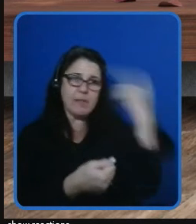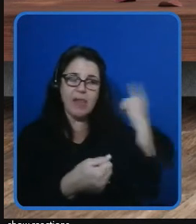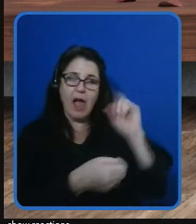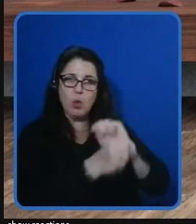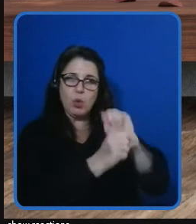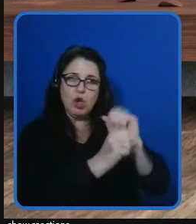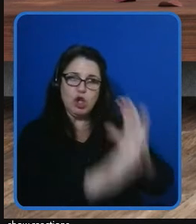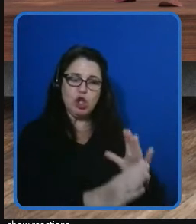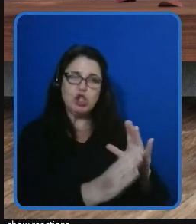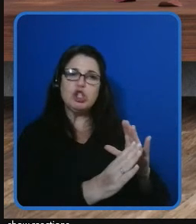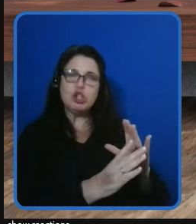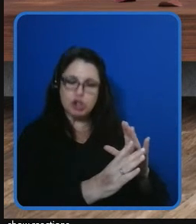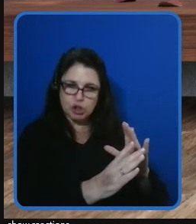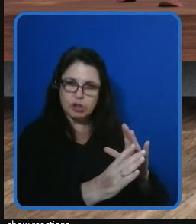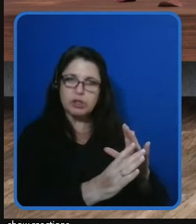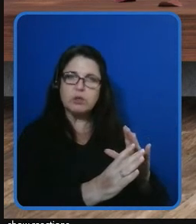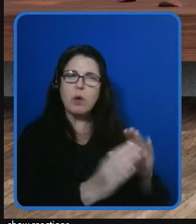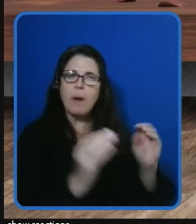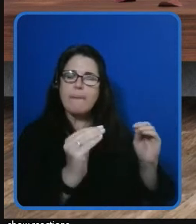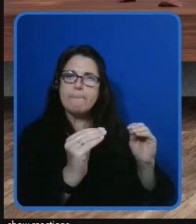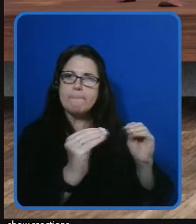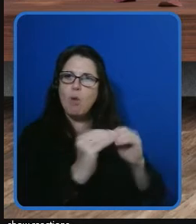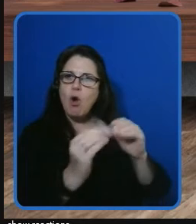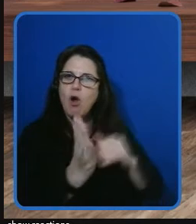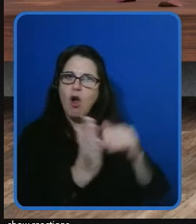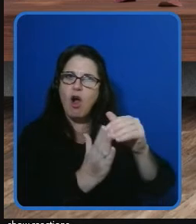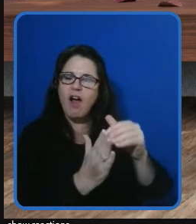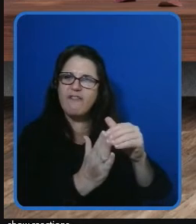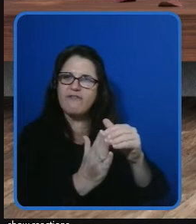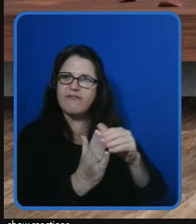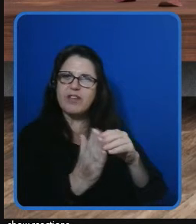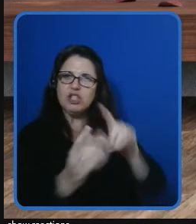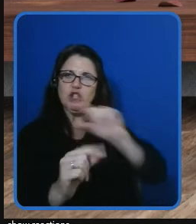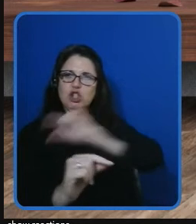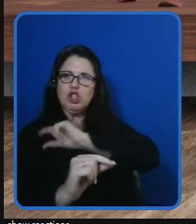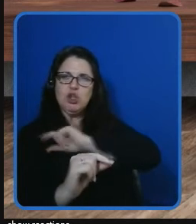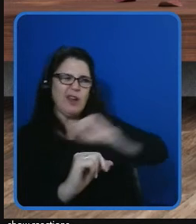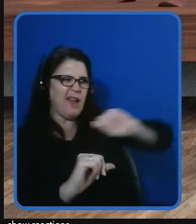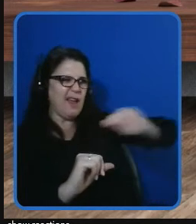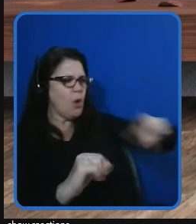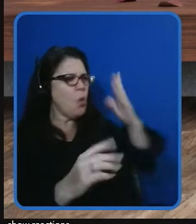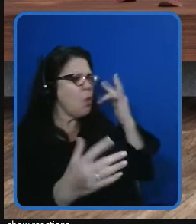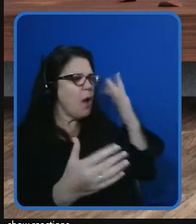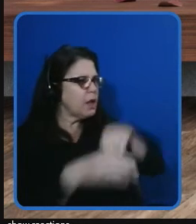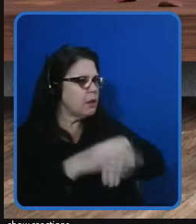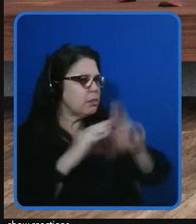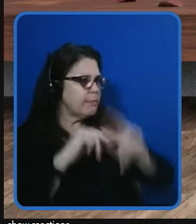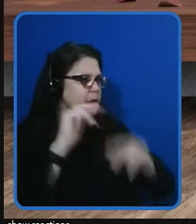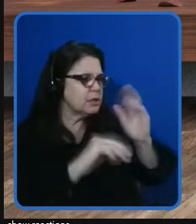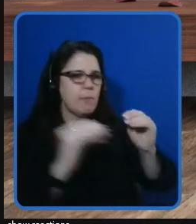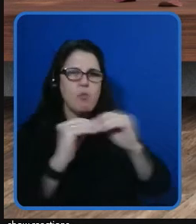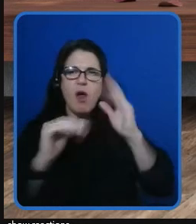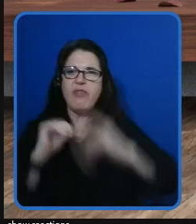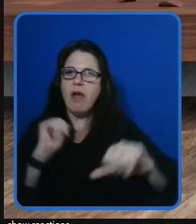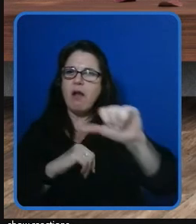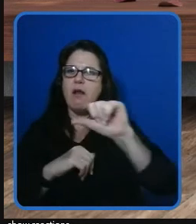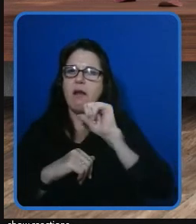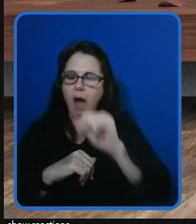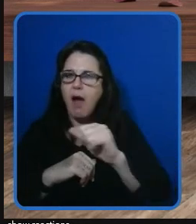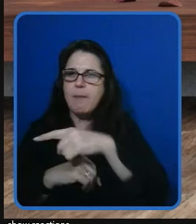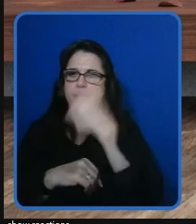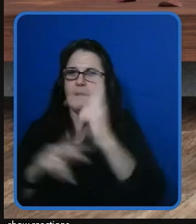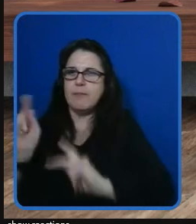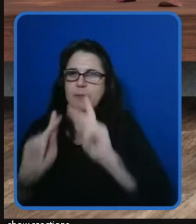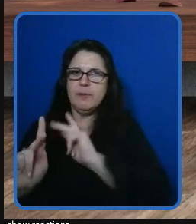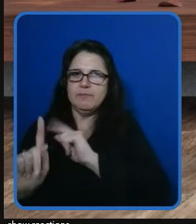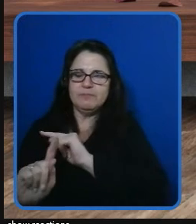to be questioned by security as to what they're doing in our buildings. So for example, they would more routinely be stopped by security if they